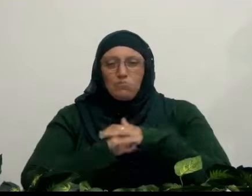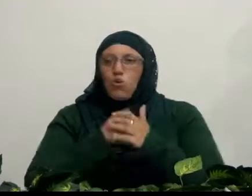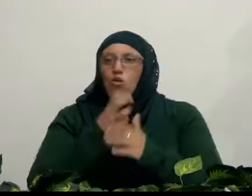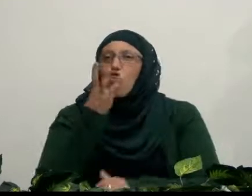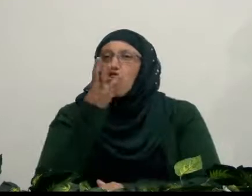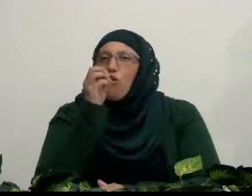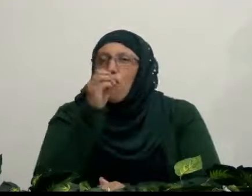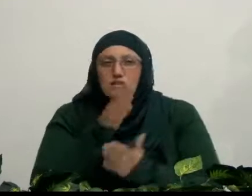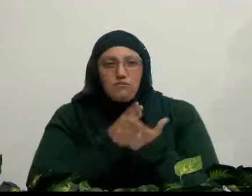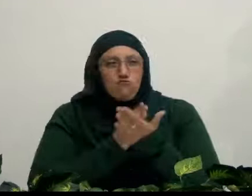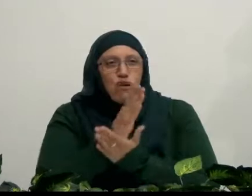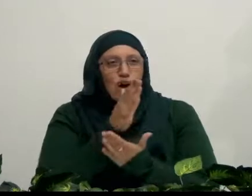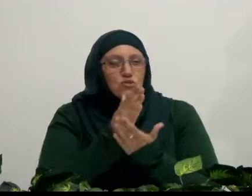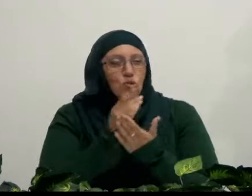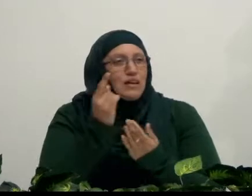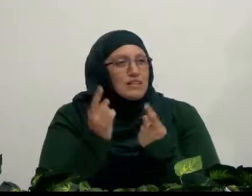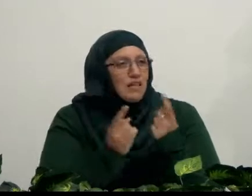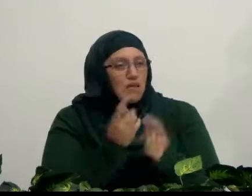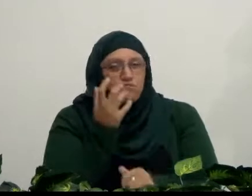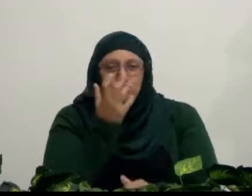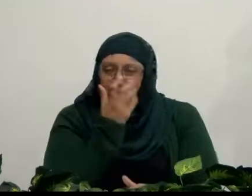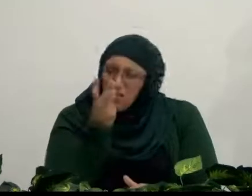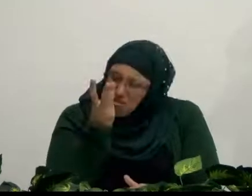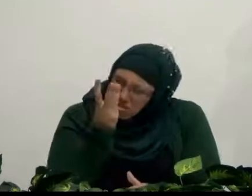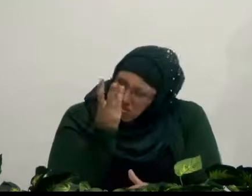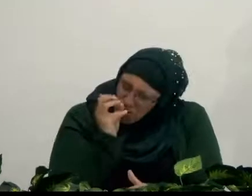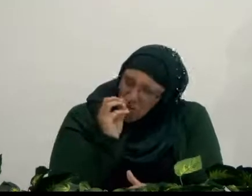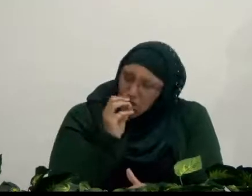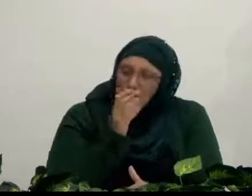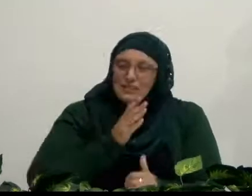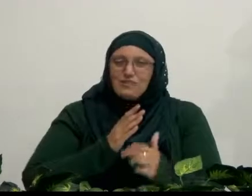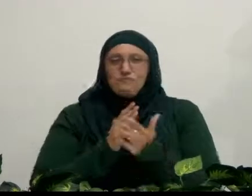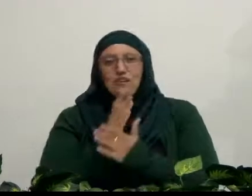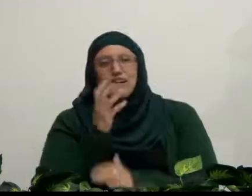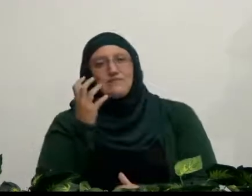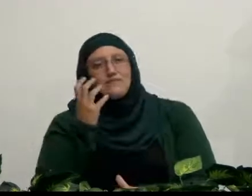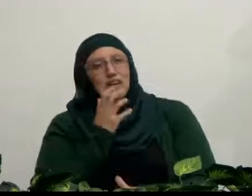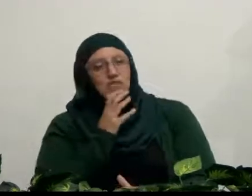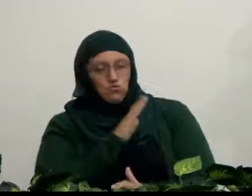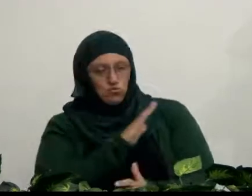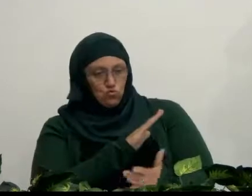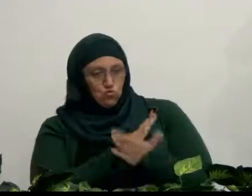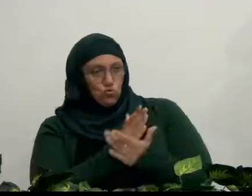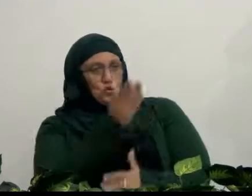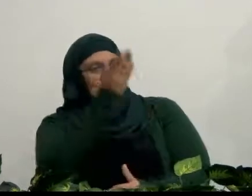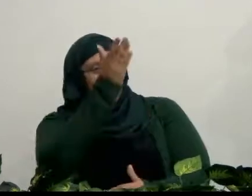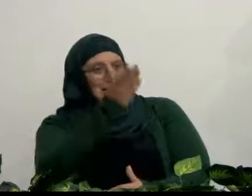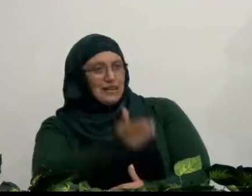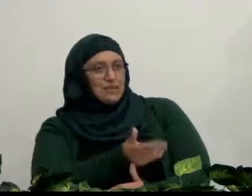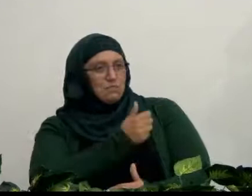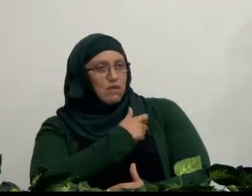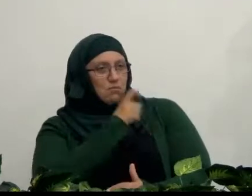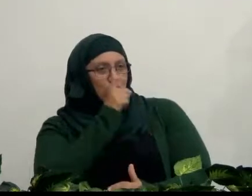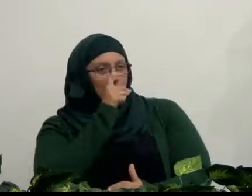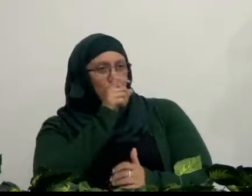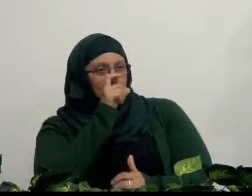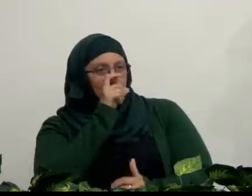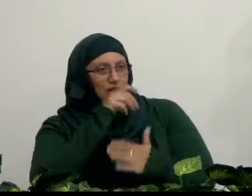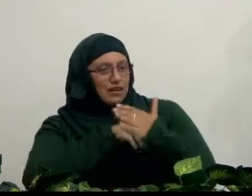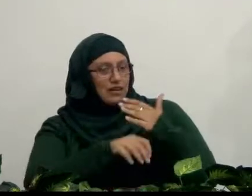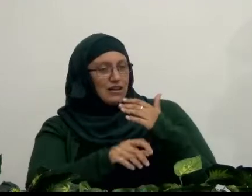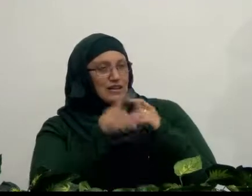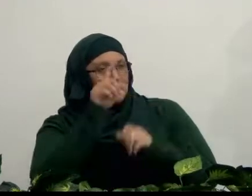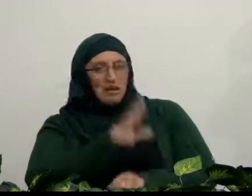difficult to meet. So difficult really to truly say that he's my brother in Islam, she's my sister in Islam. So